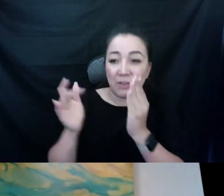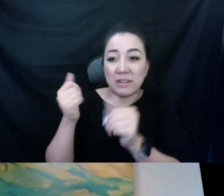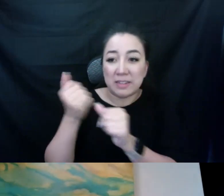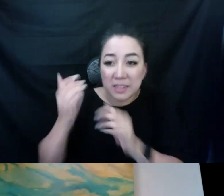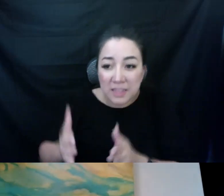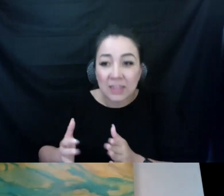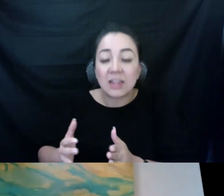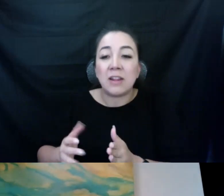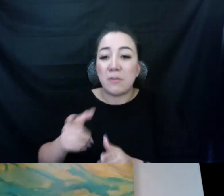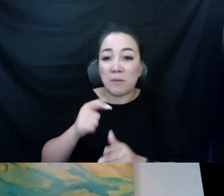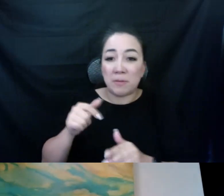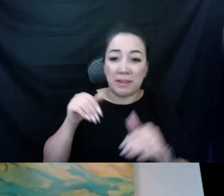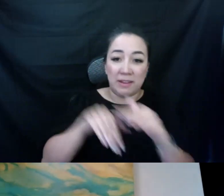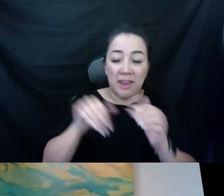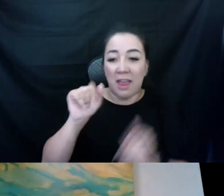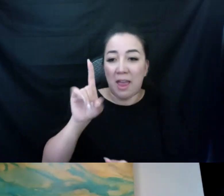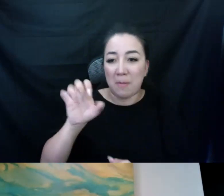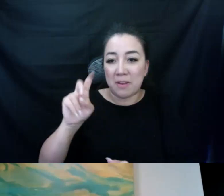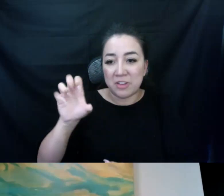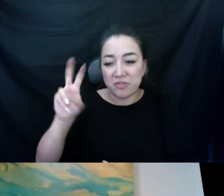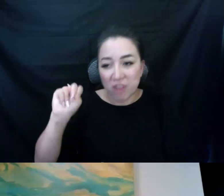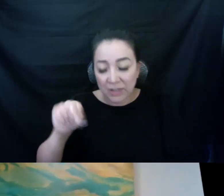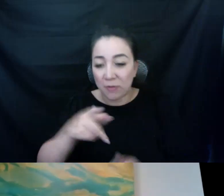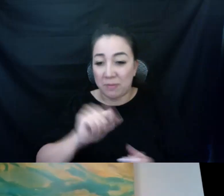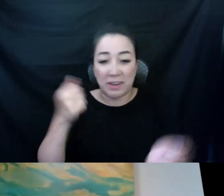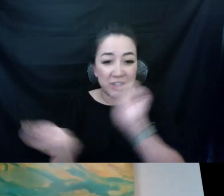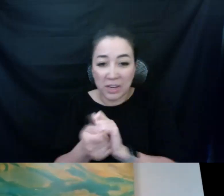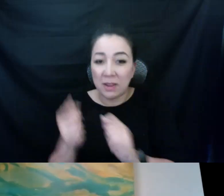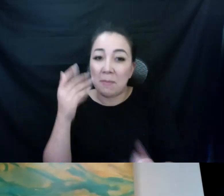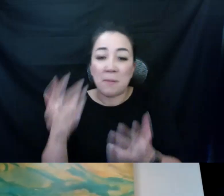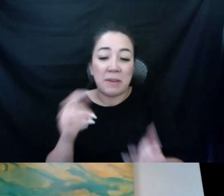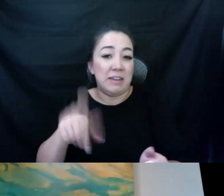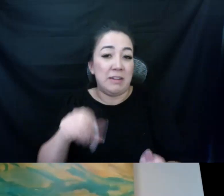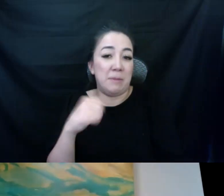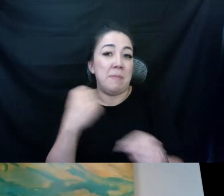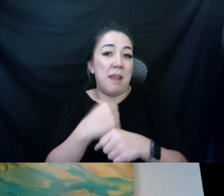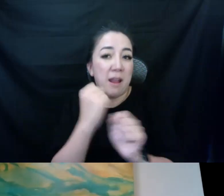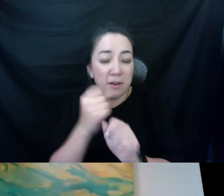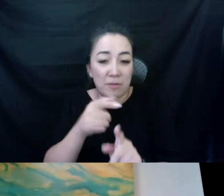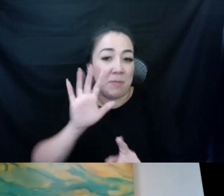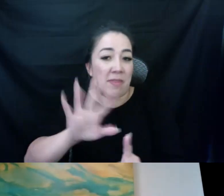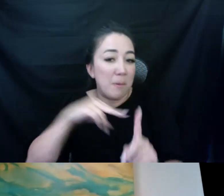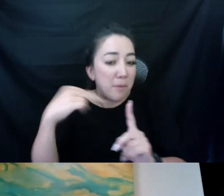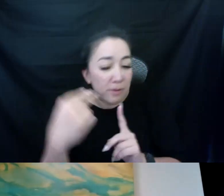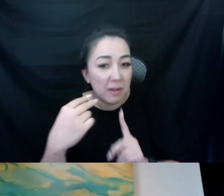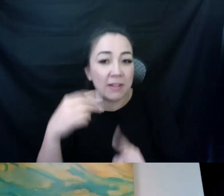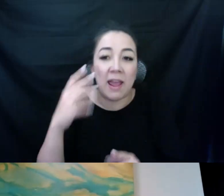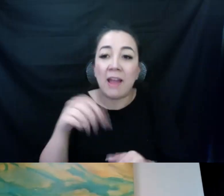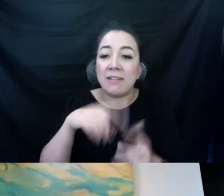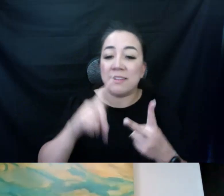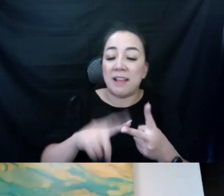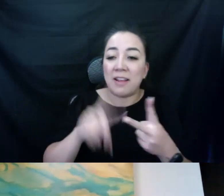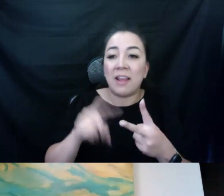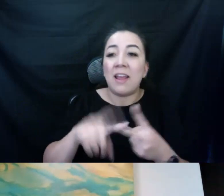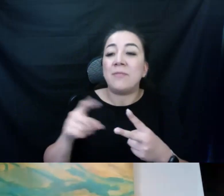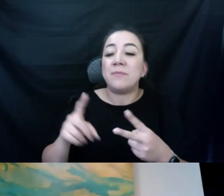the administration about any changes that might need to be made from their perspective? And second, has